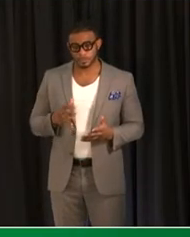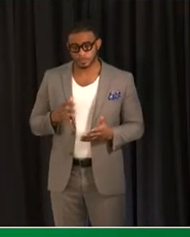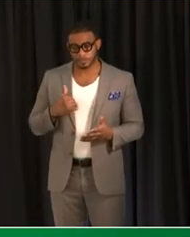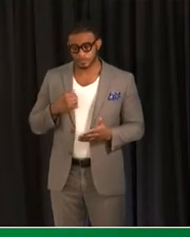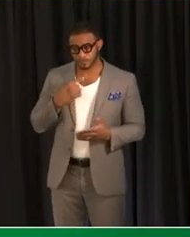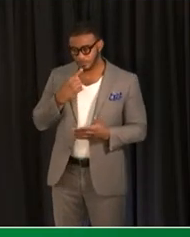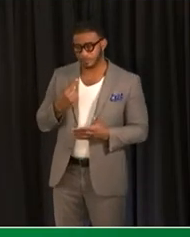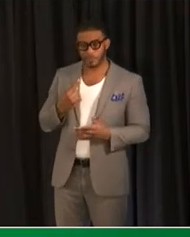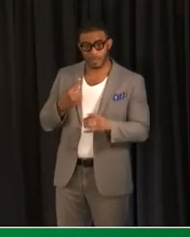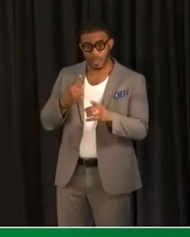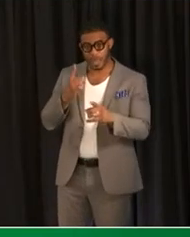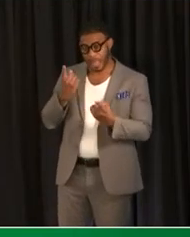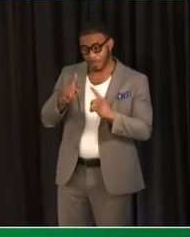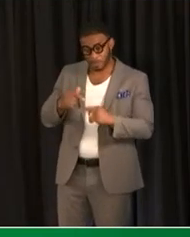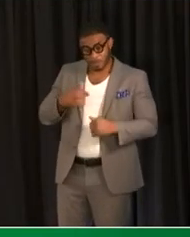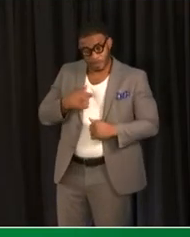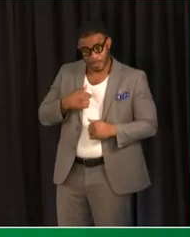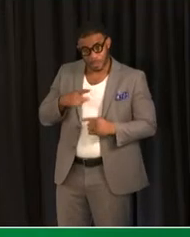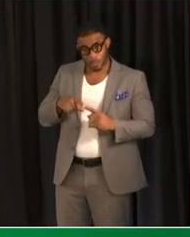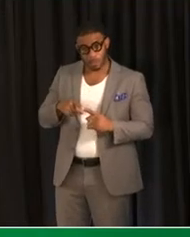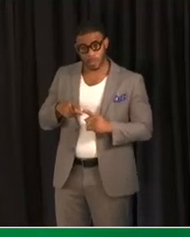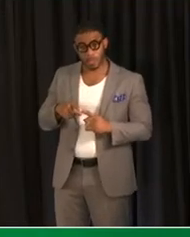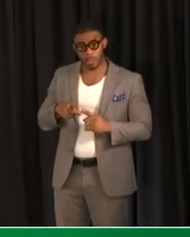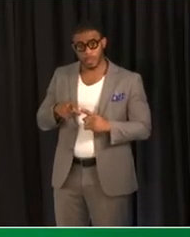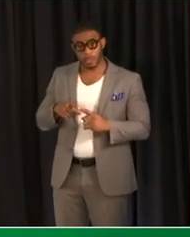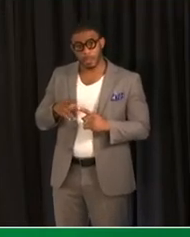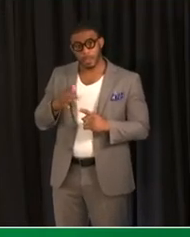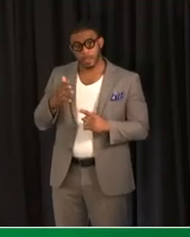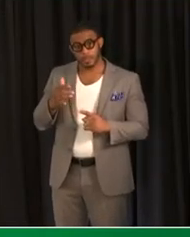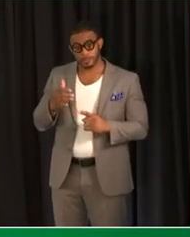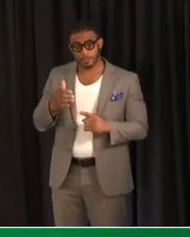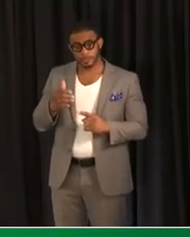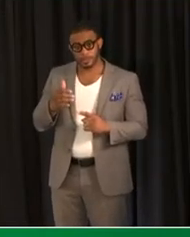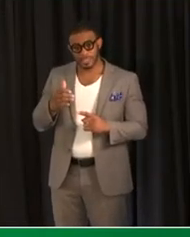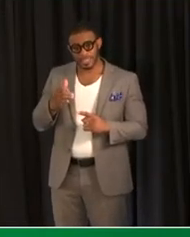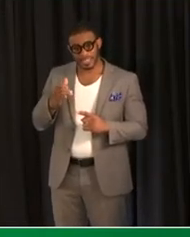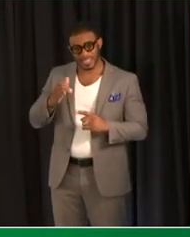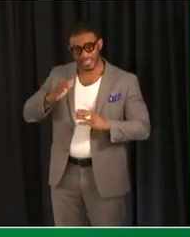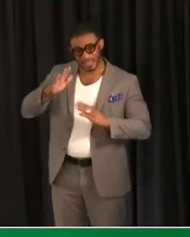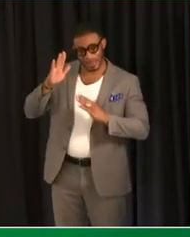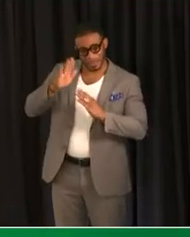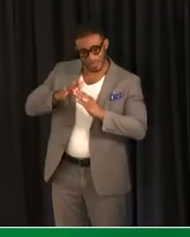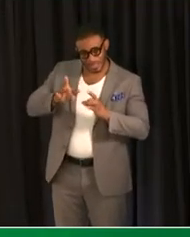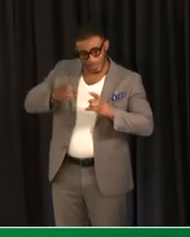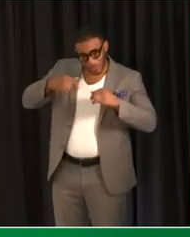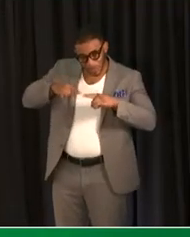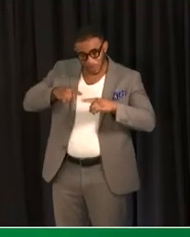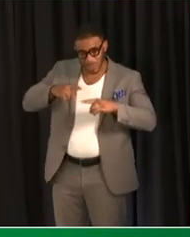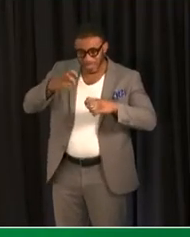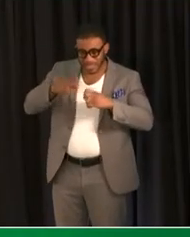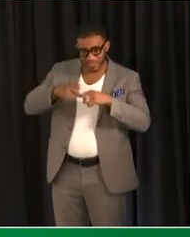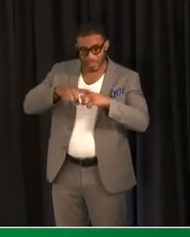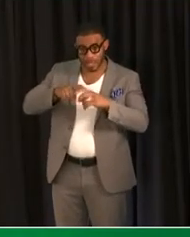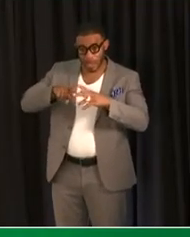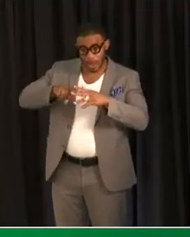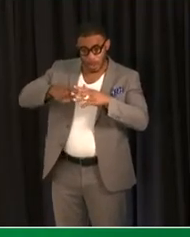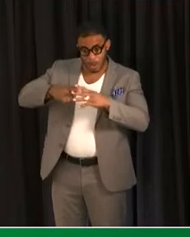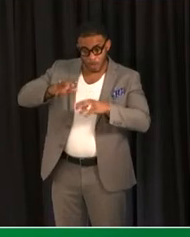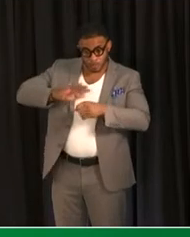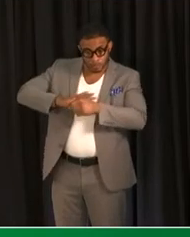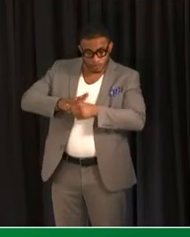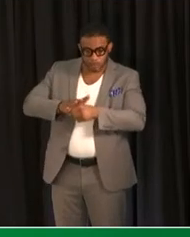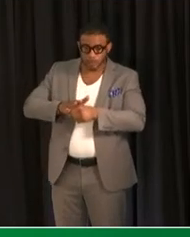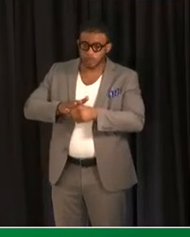tell when that happened to me when at the peak of the pandemic. Tengo una niña de